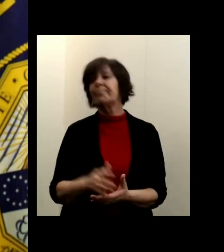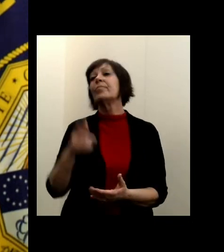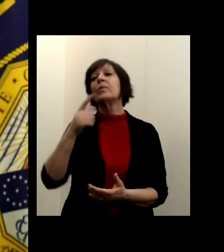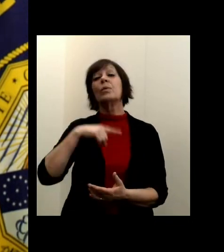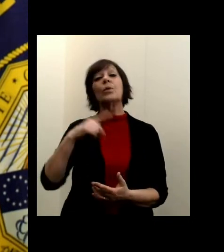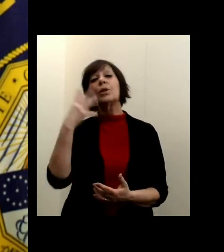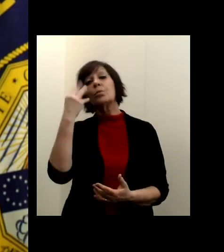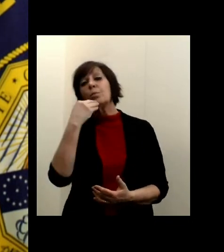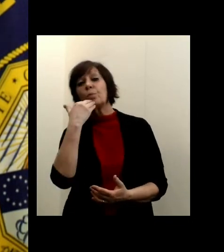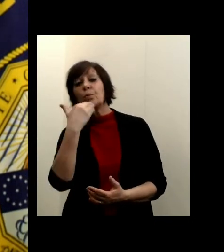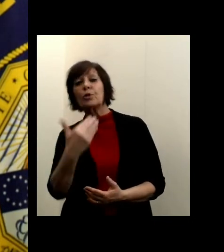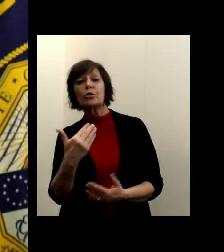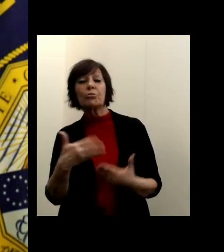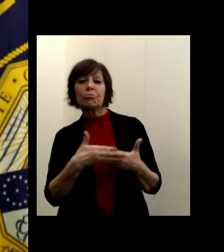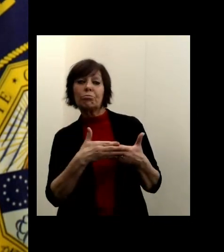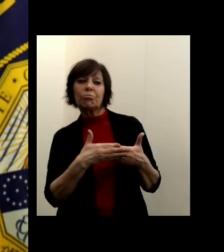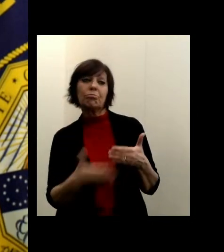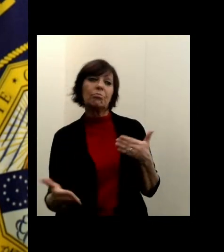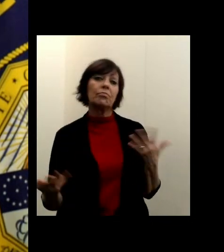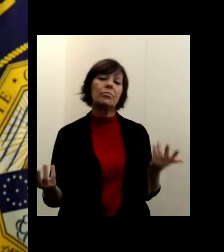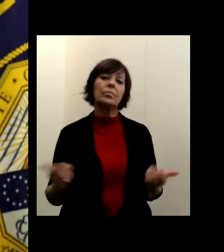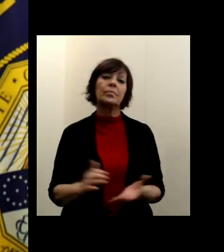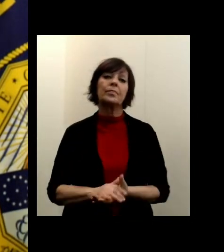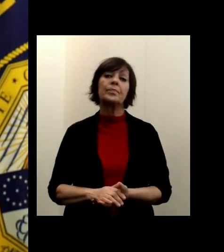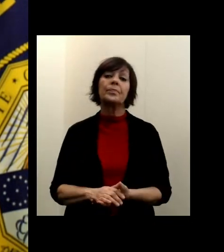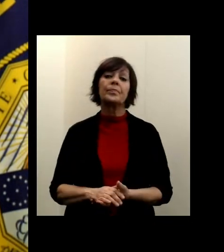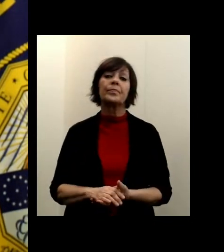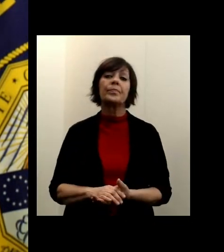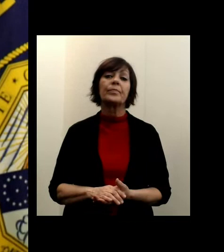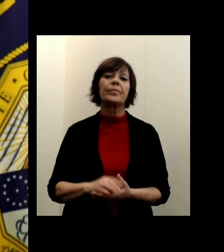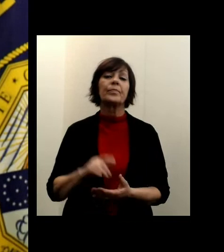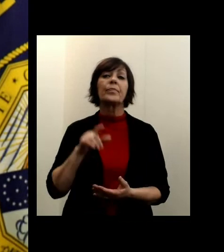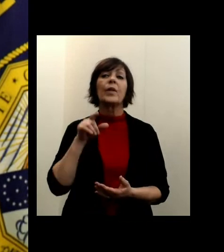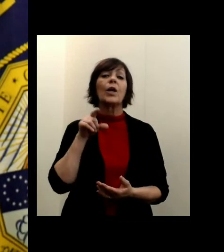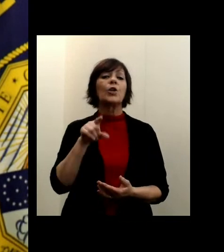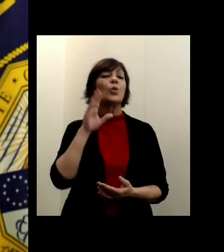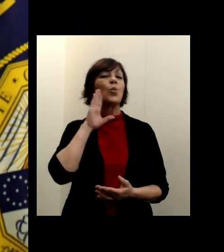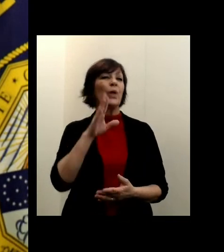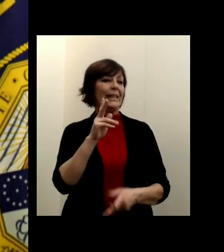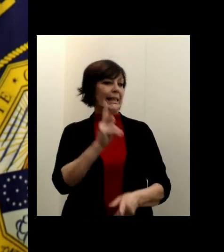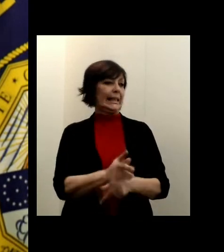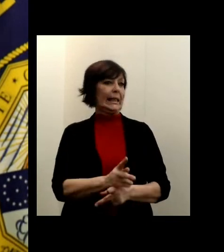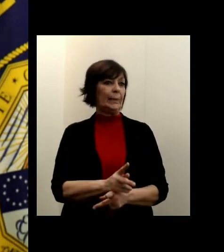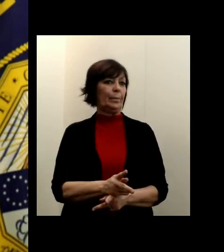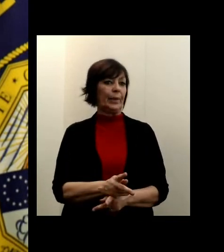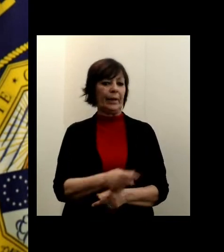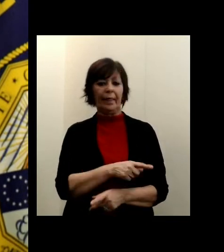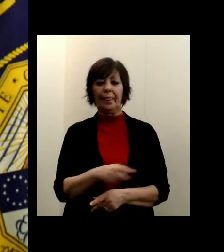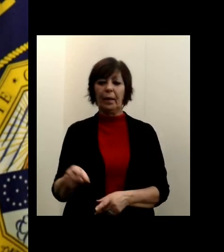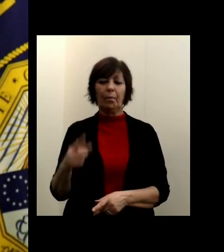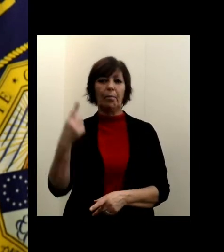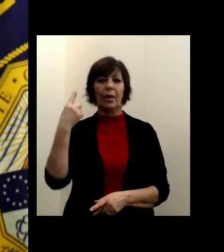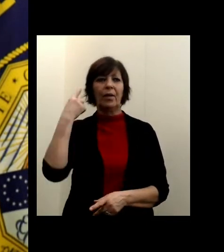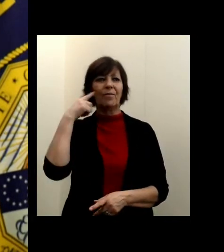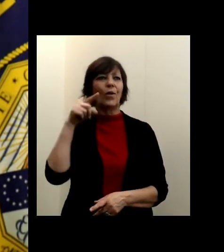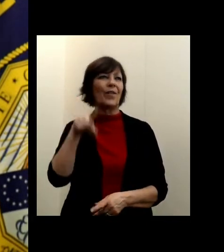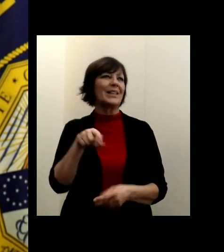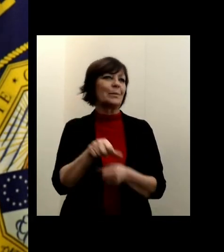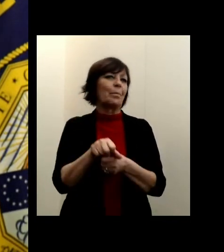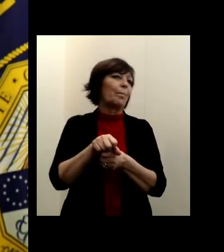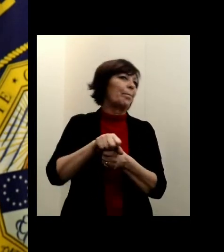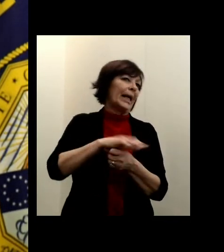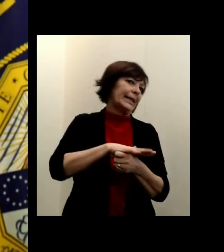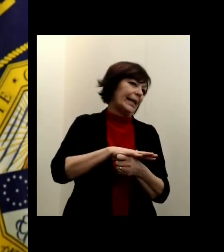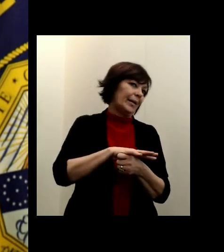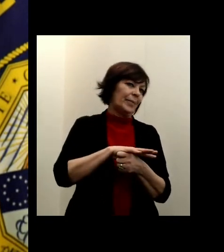a pretty good position going forward. You would only keep contact tracers around for as long as you have these types of